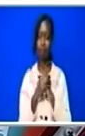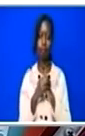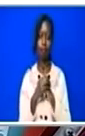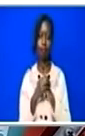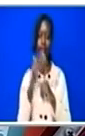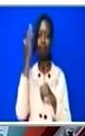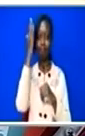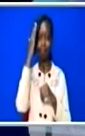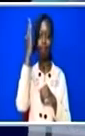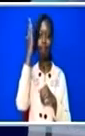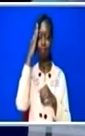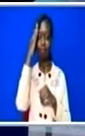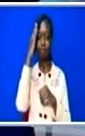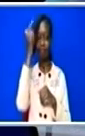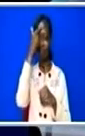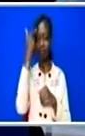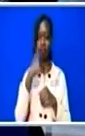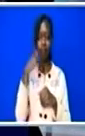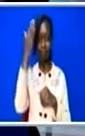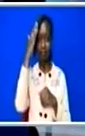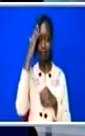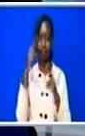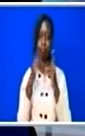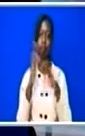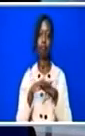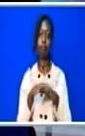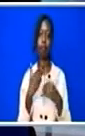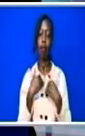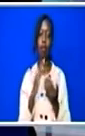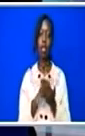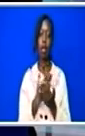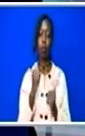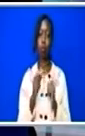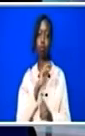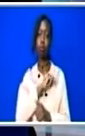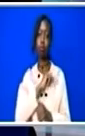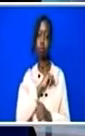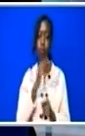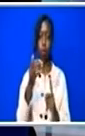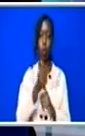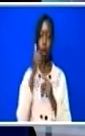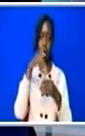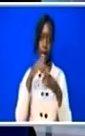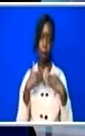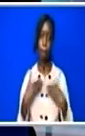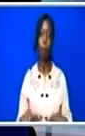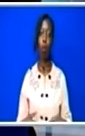I know. Because I know them, yeah. Very good. So we have some that are naturally found in the body.